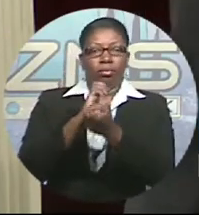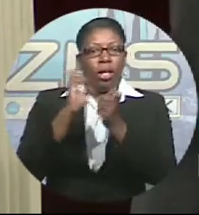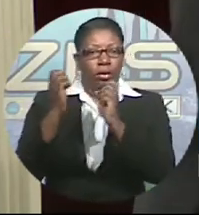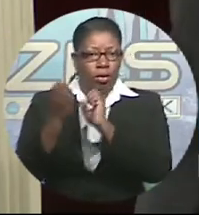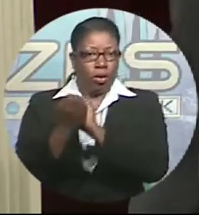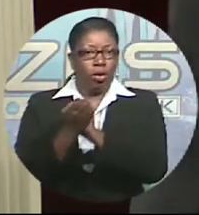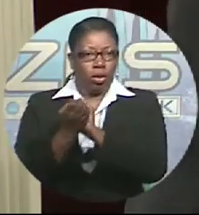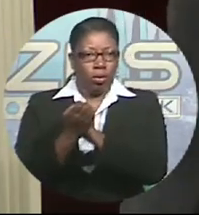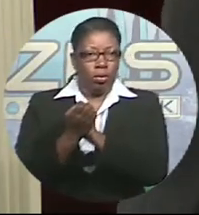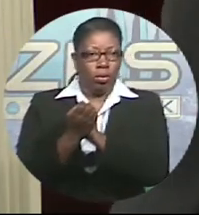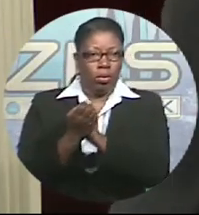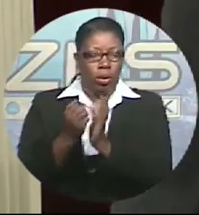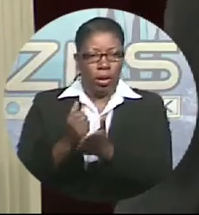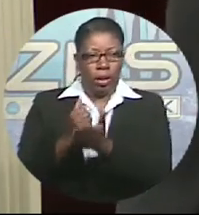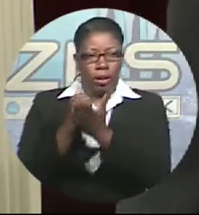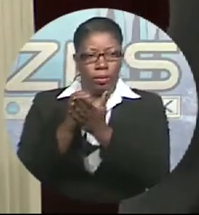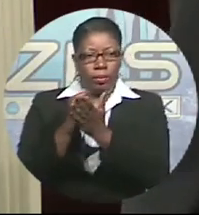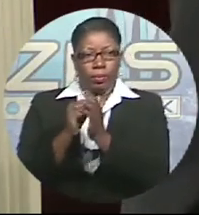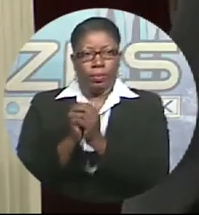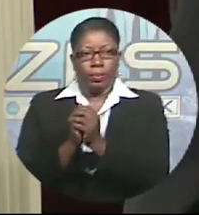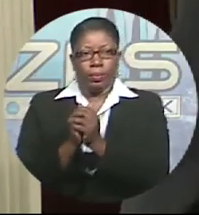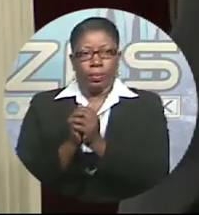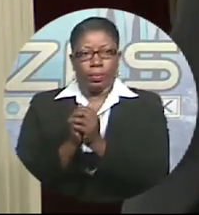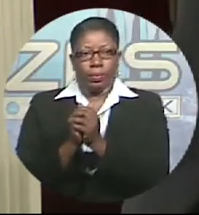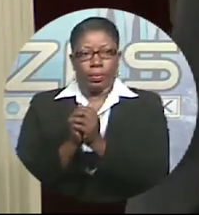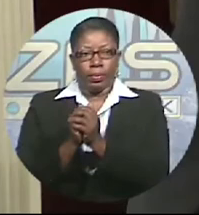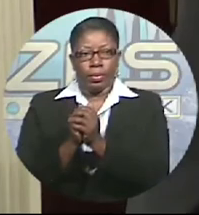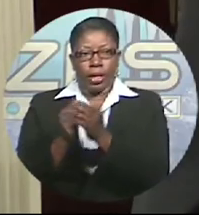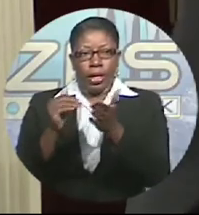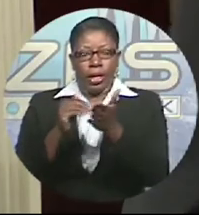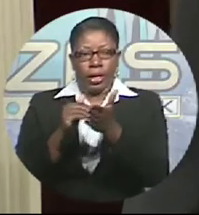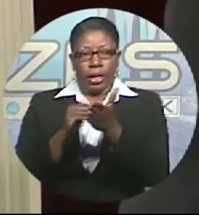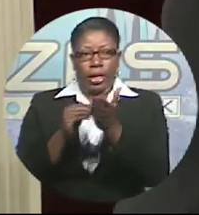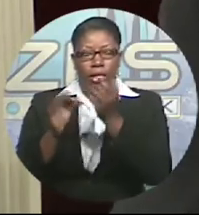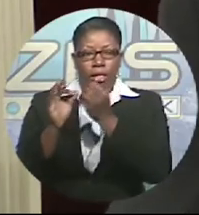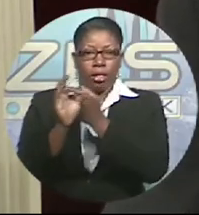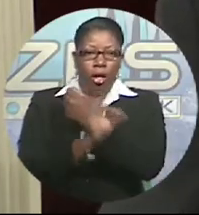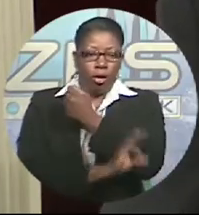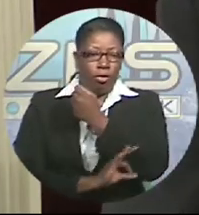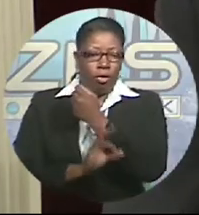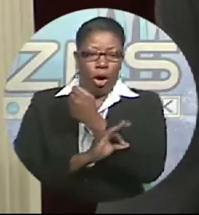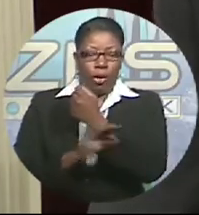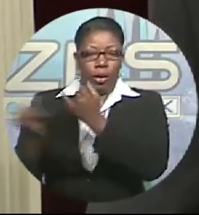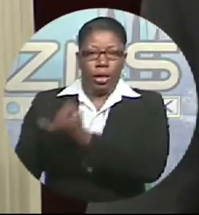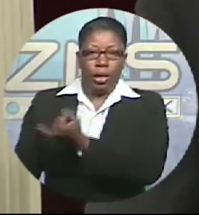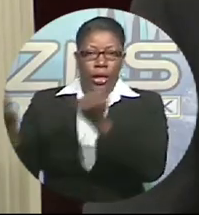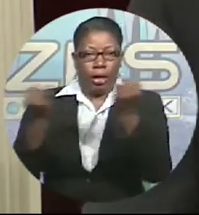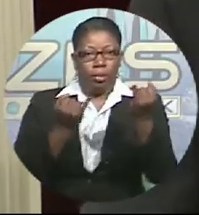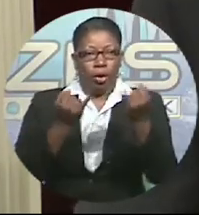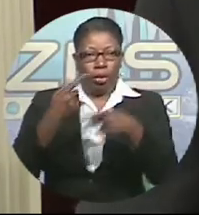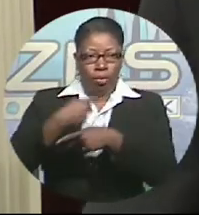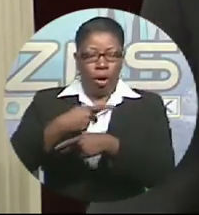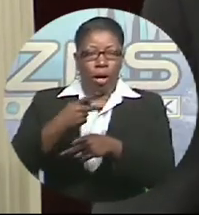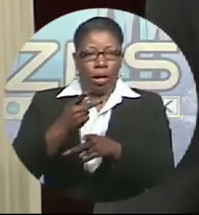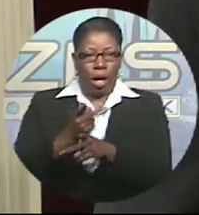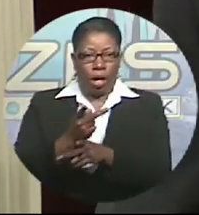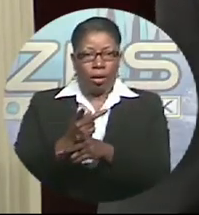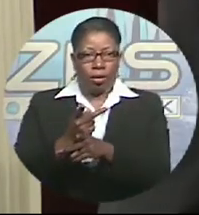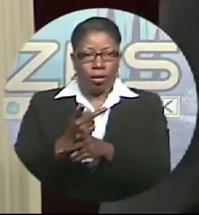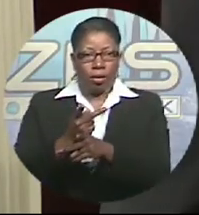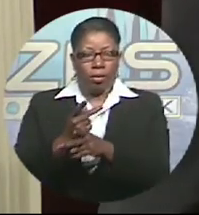help domestic industry compete better against foreign imported product. And it's all a part of modernizing our